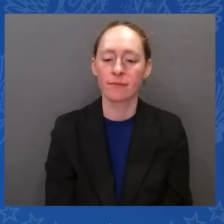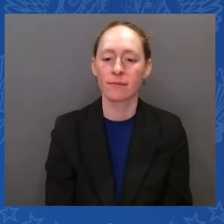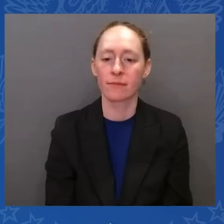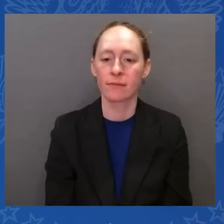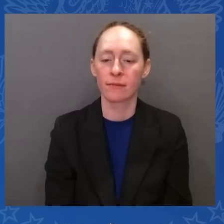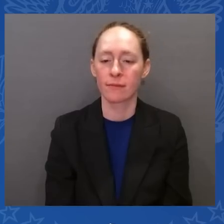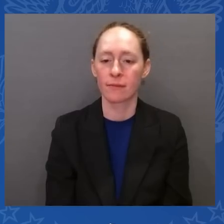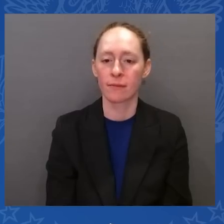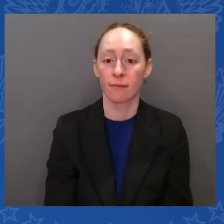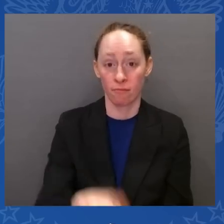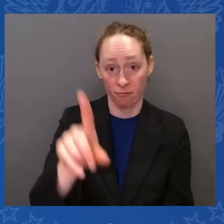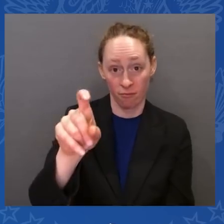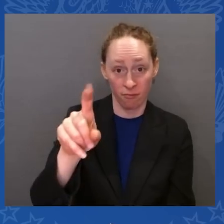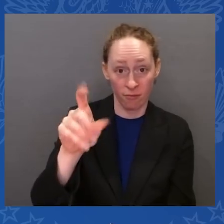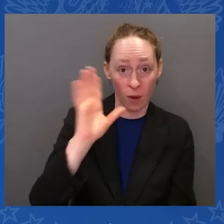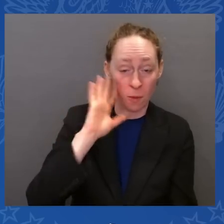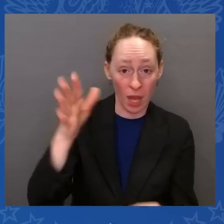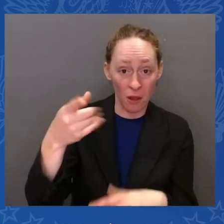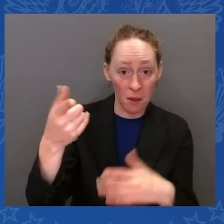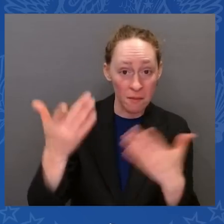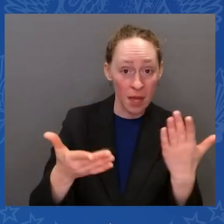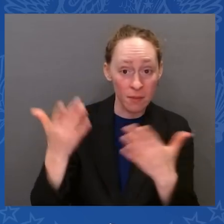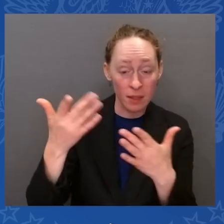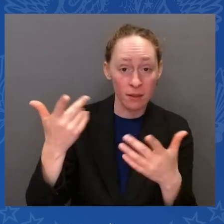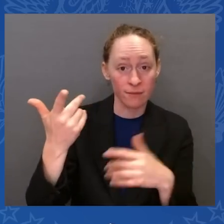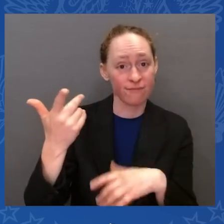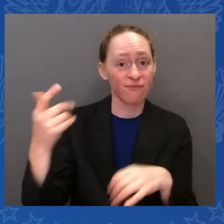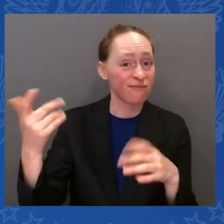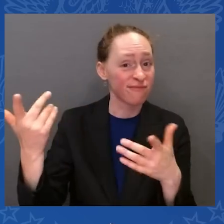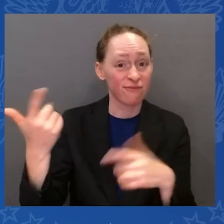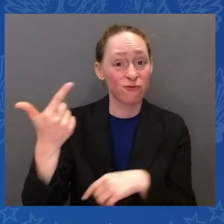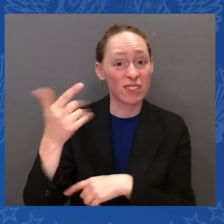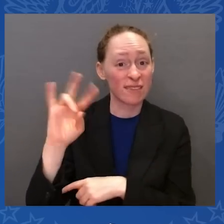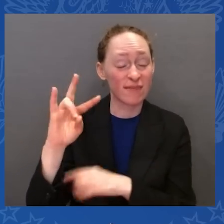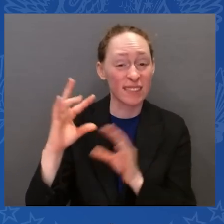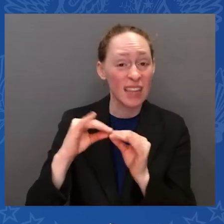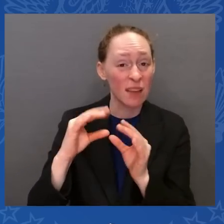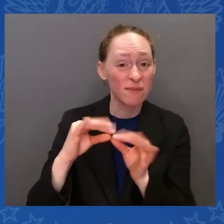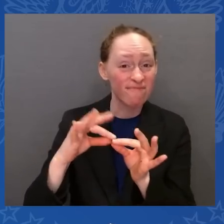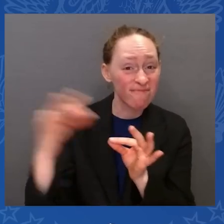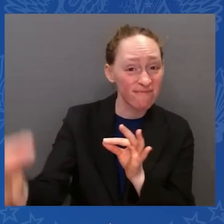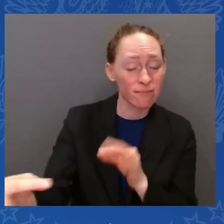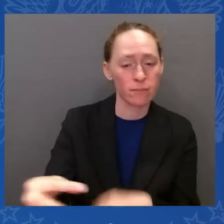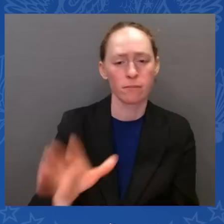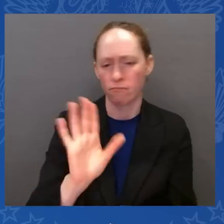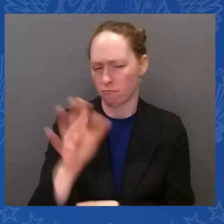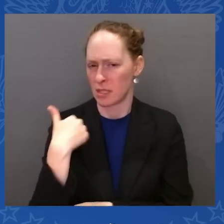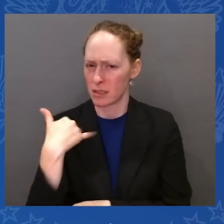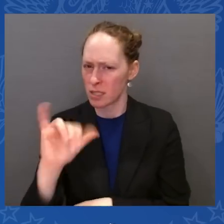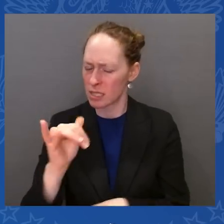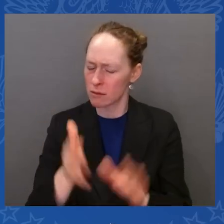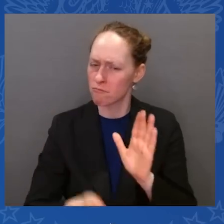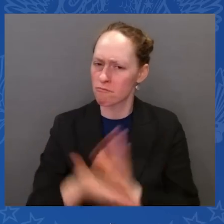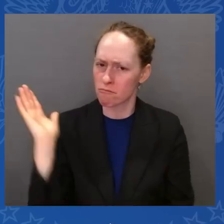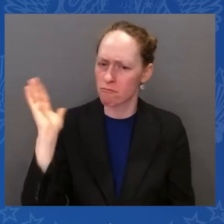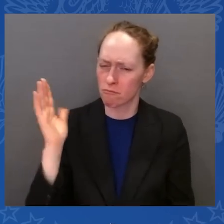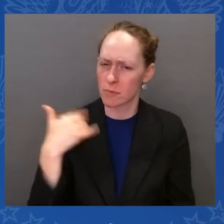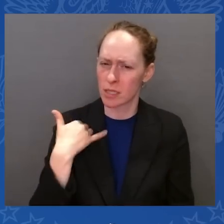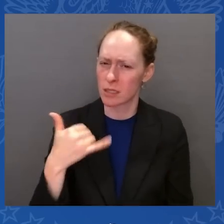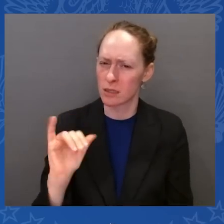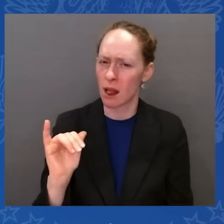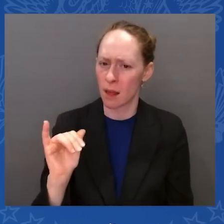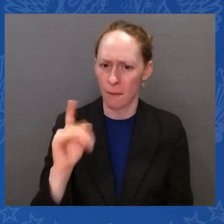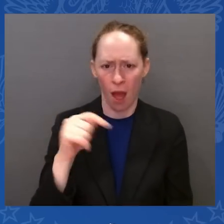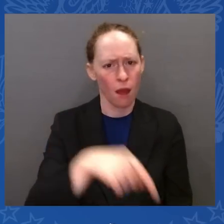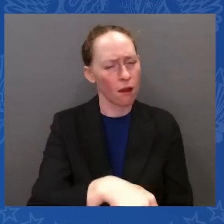this, and it kicks the can down the road a little bit. Is there any chance you would postpone your trip for the G7 as a result of this, or are you